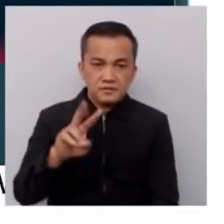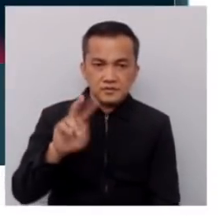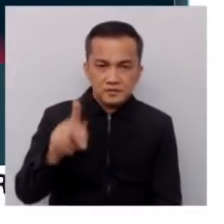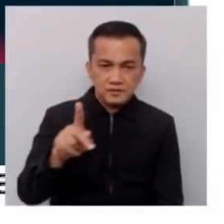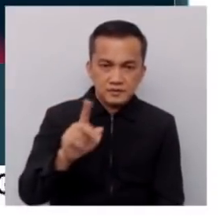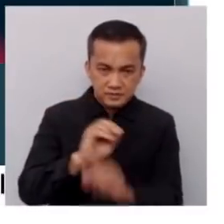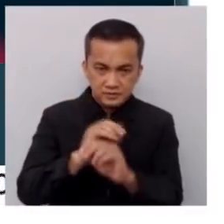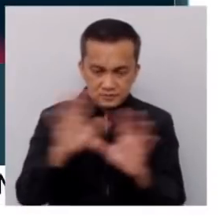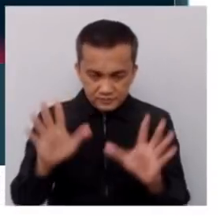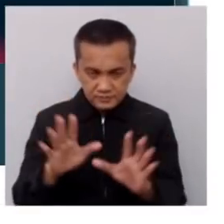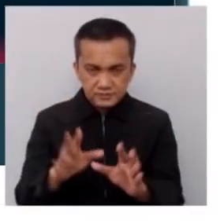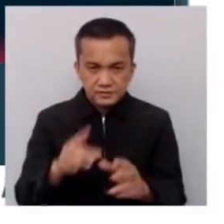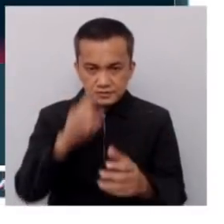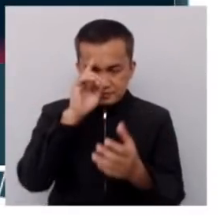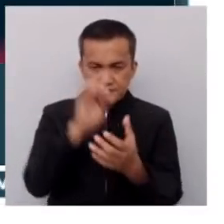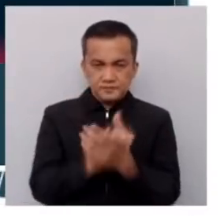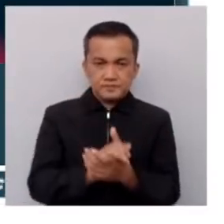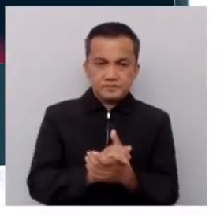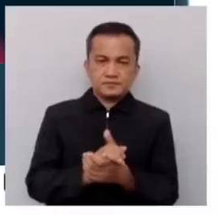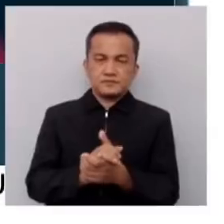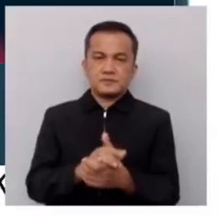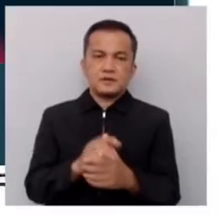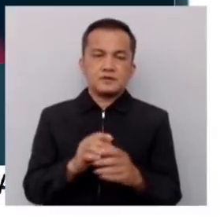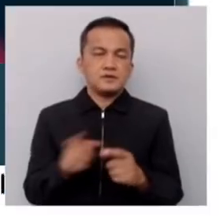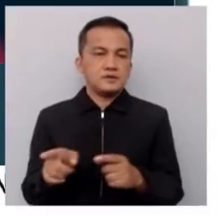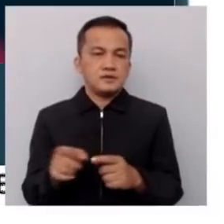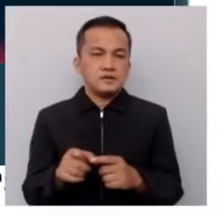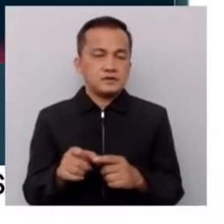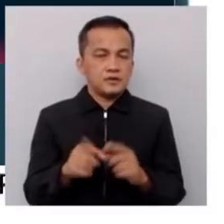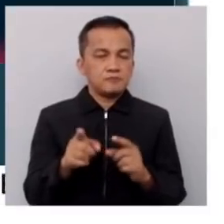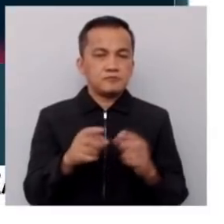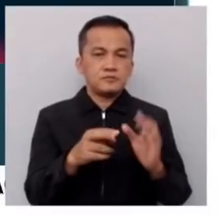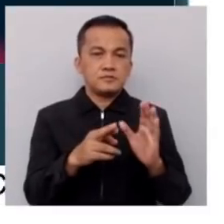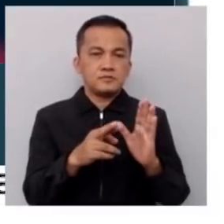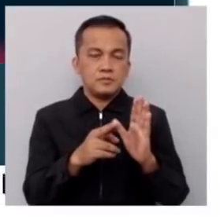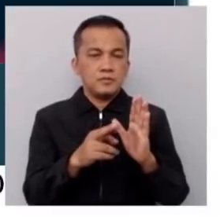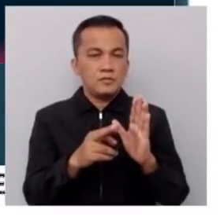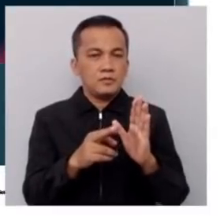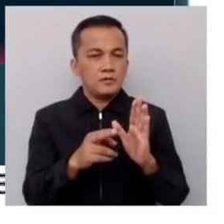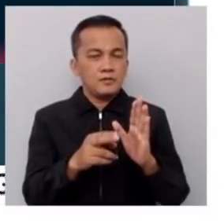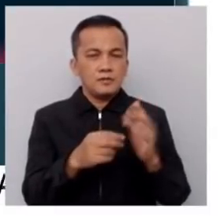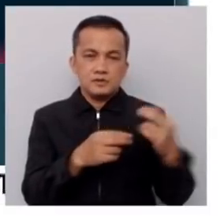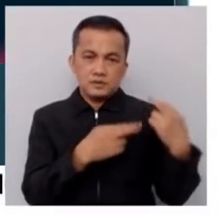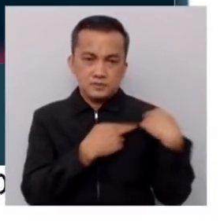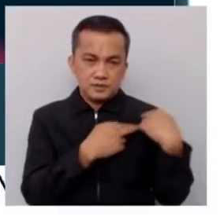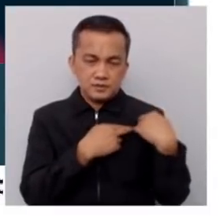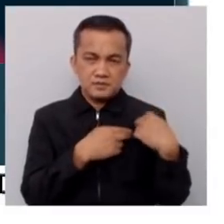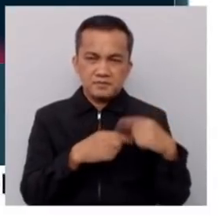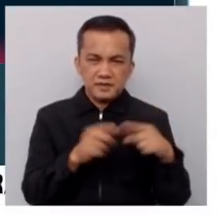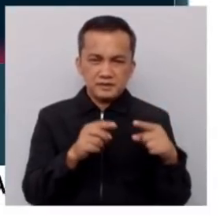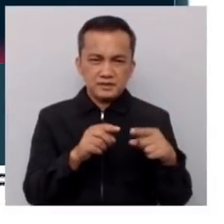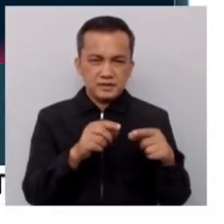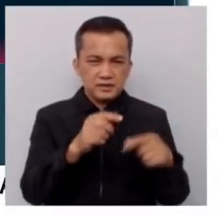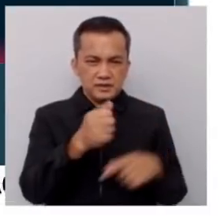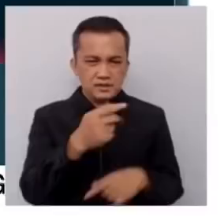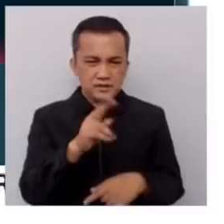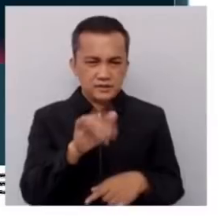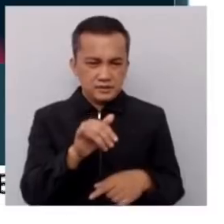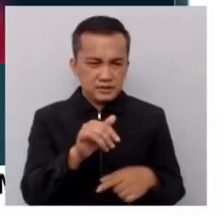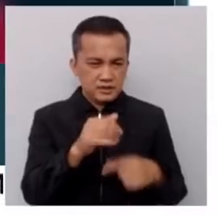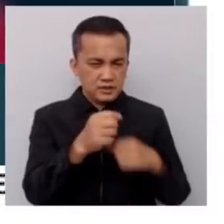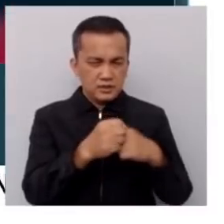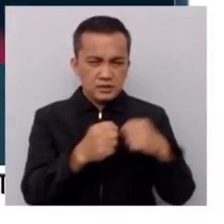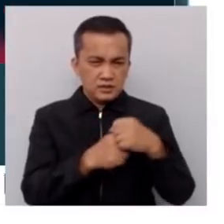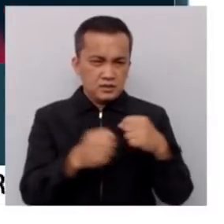clear. She believes in the mandate, but it seems like the agency itself right now is structured in such a way that